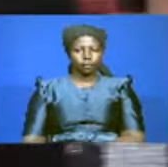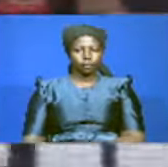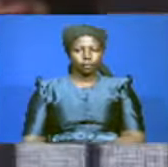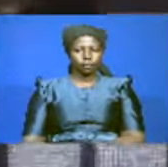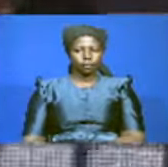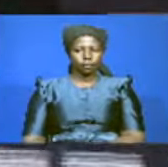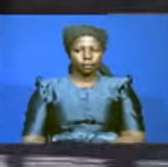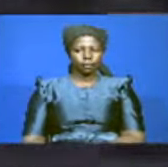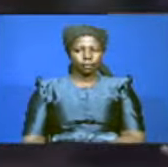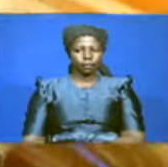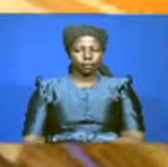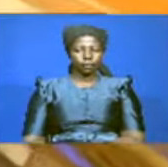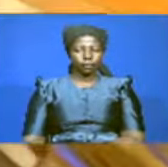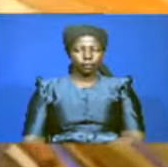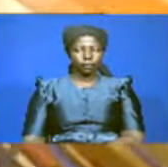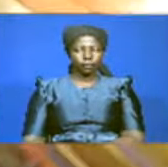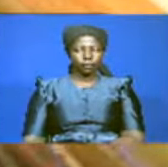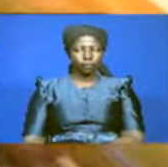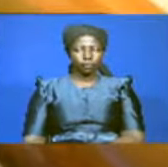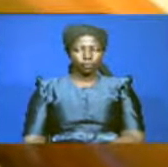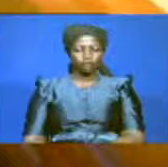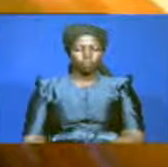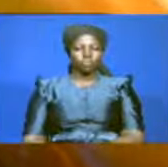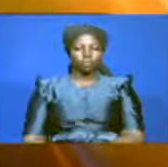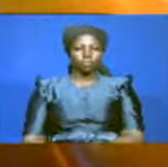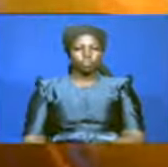Uncertain all afternoon has paid a heavy.